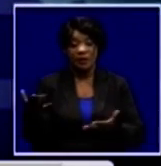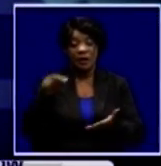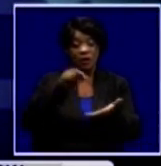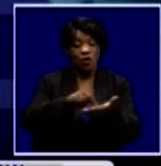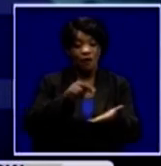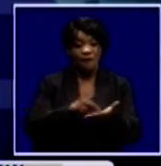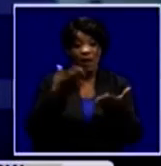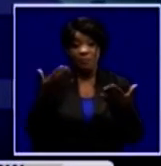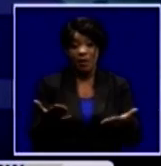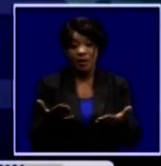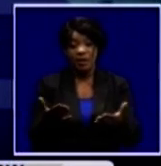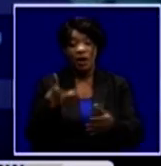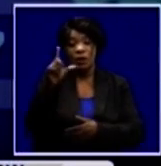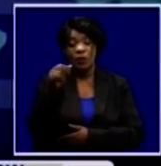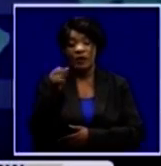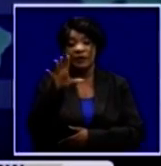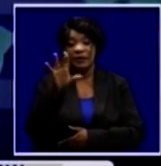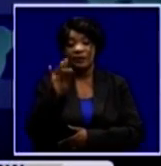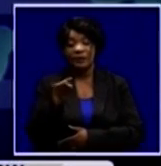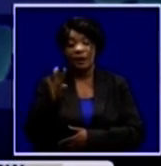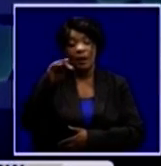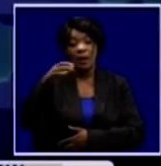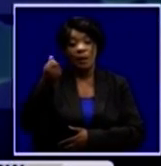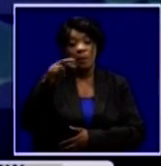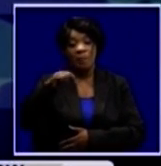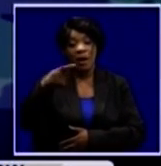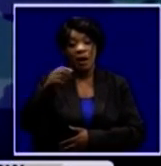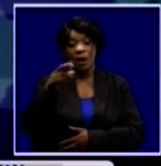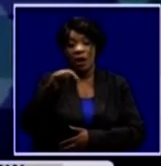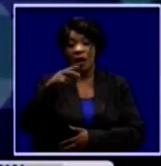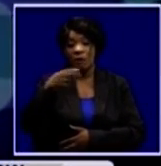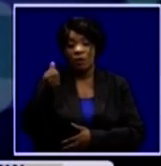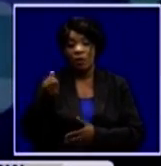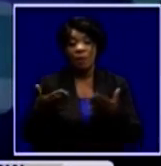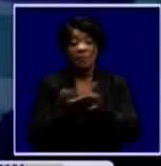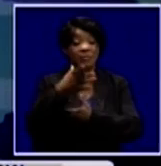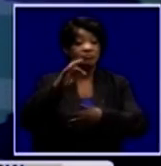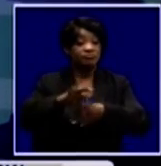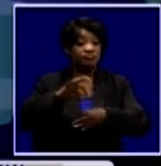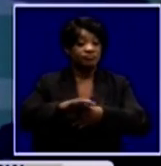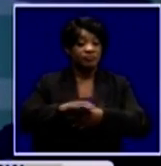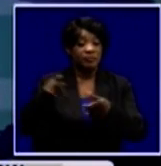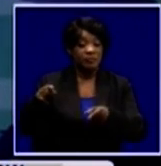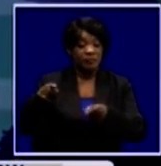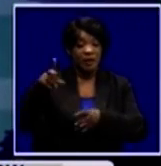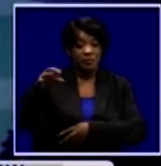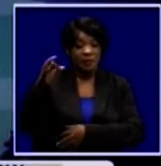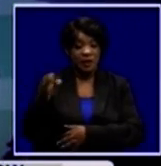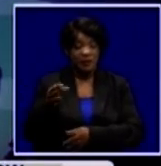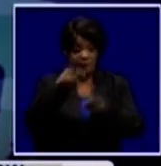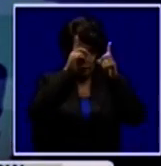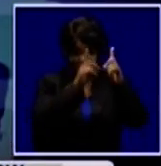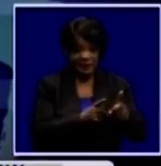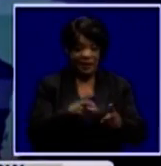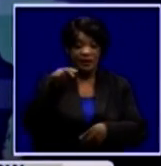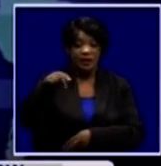November 20th Mangango parliamentary by-election. Mr. Mwila says the party decided to settle for Mr.